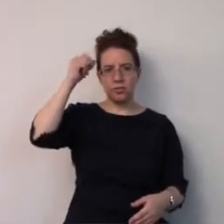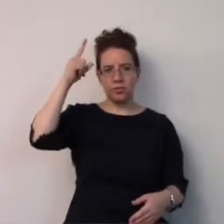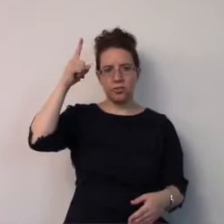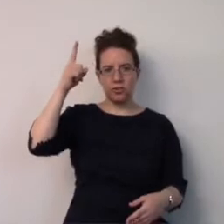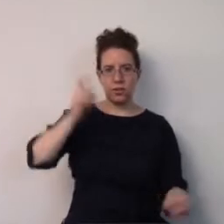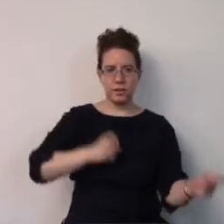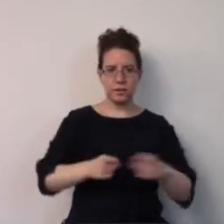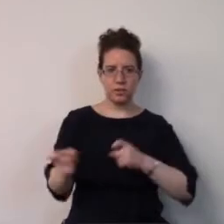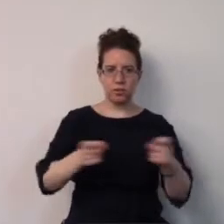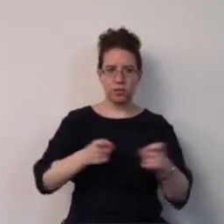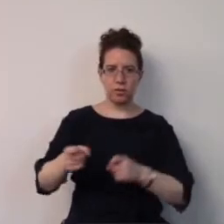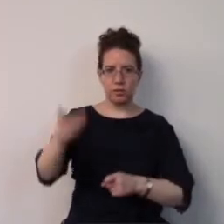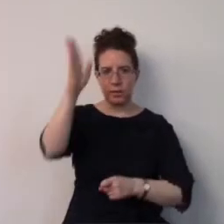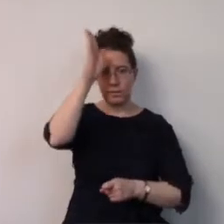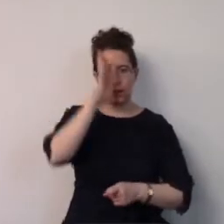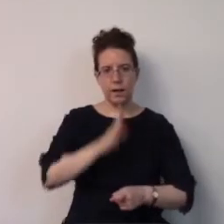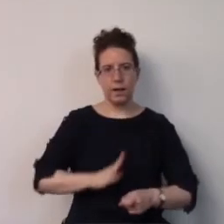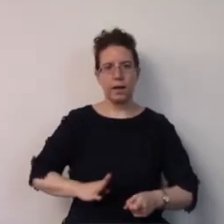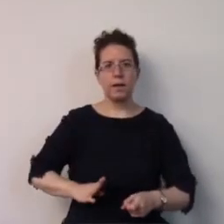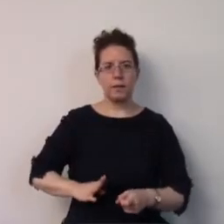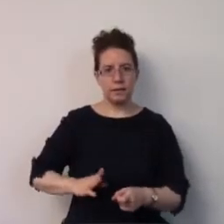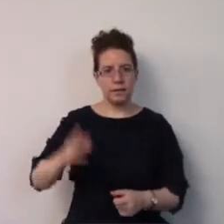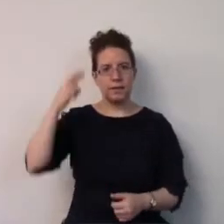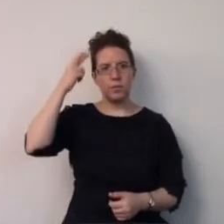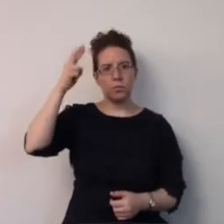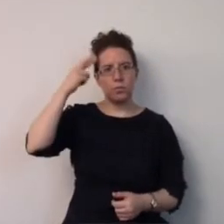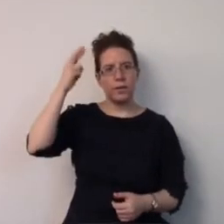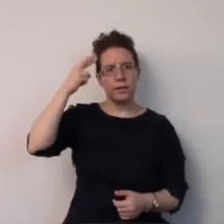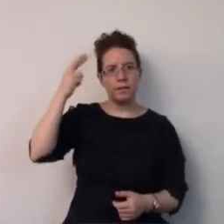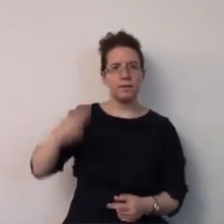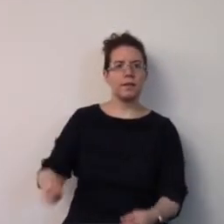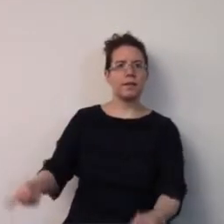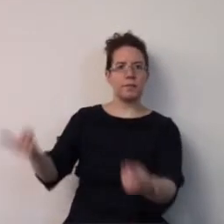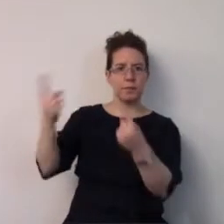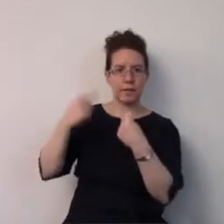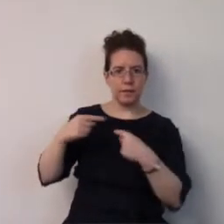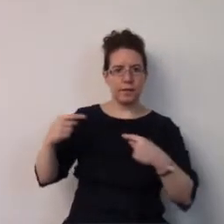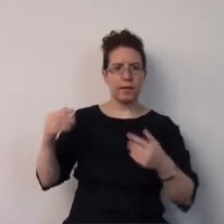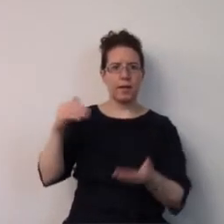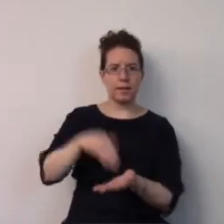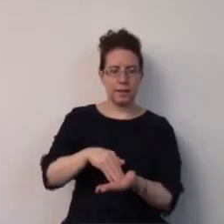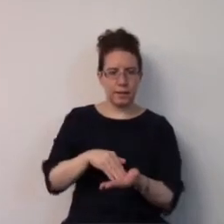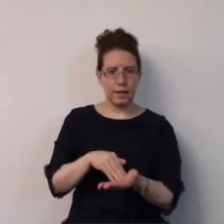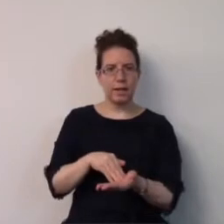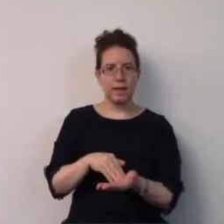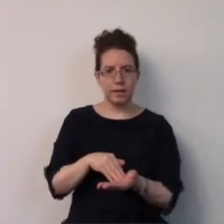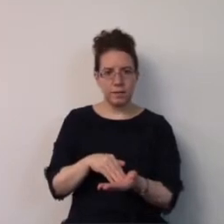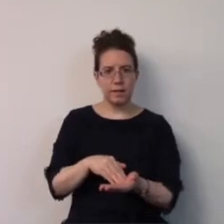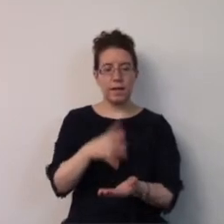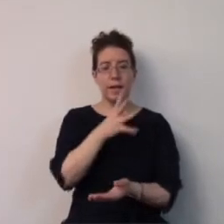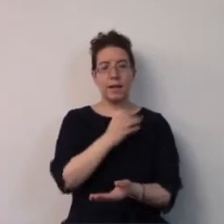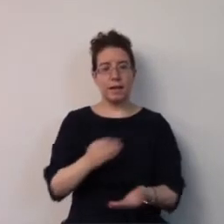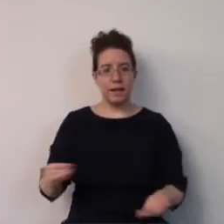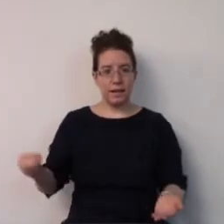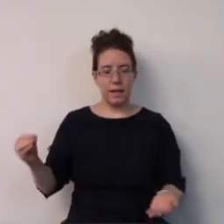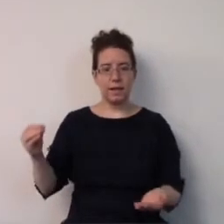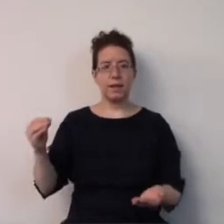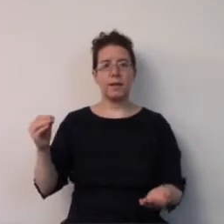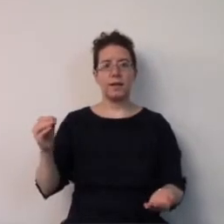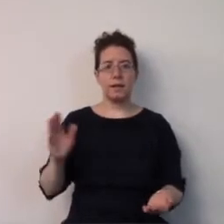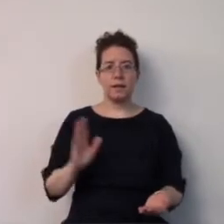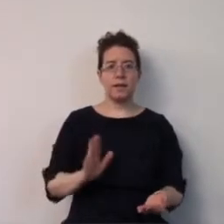kingdom, and excellent majesty was added unto me. Okay. Now I, Nebuchadnezzar, praise